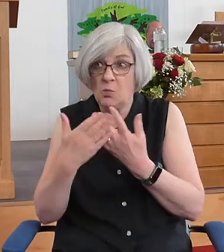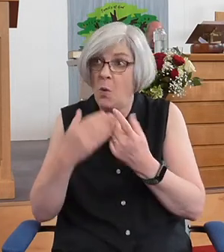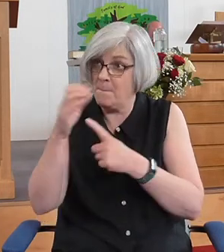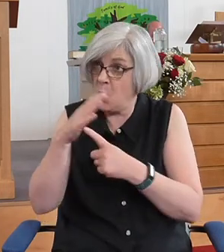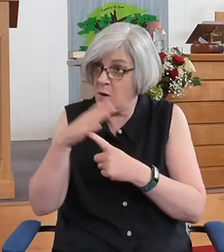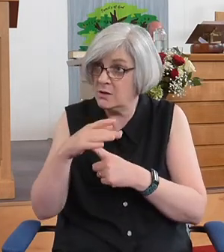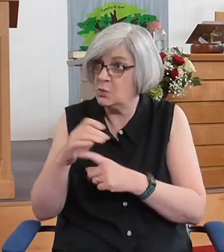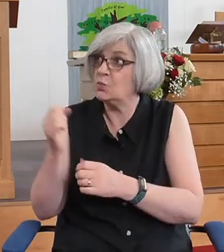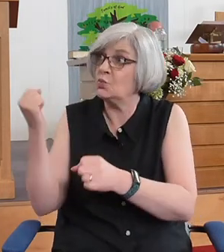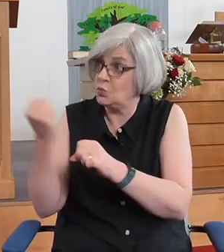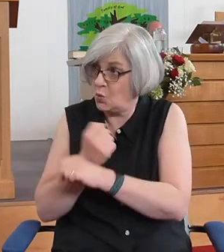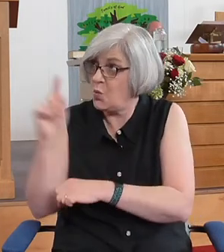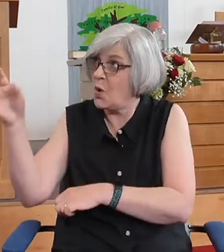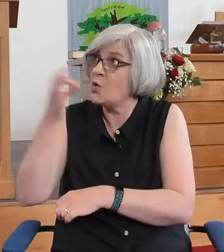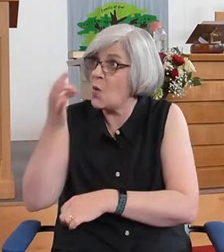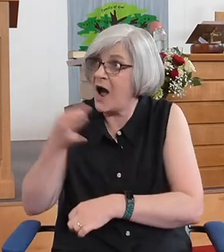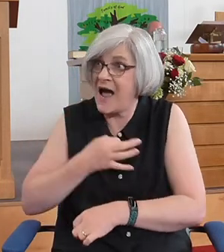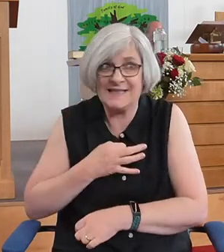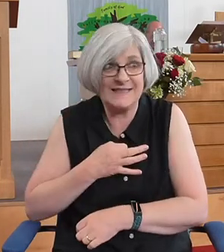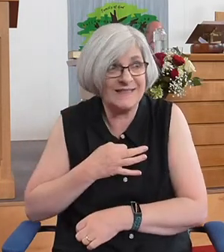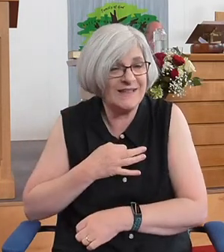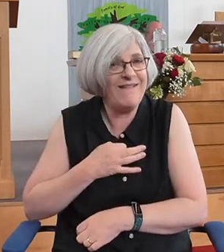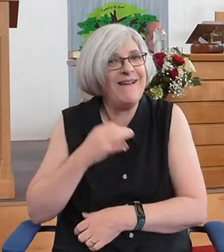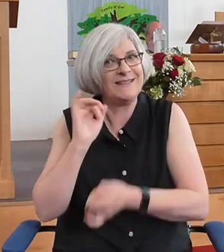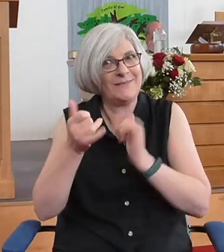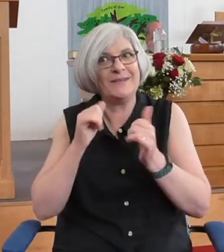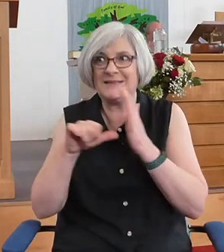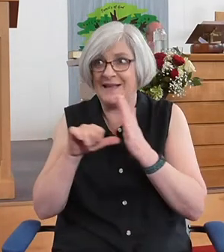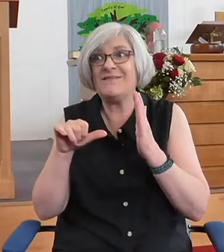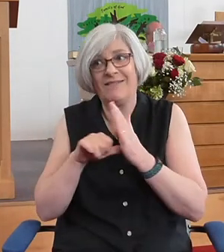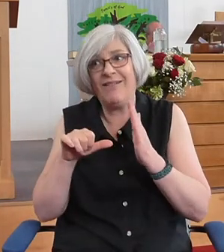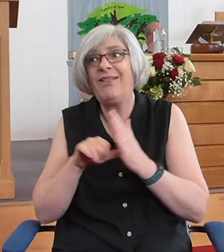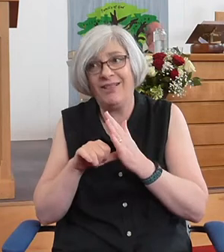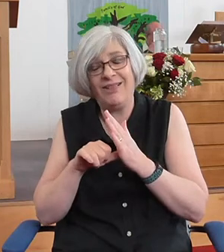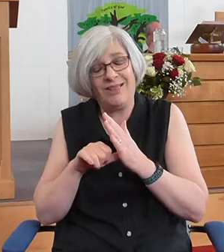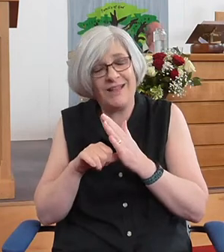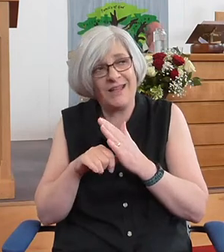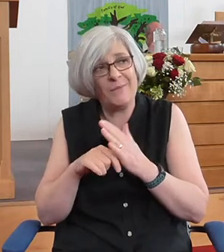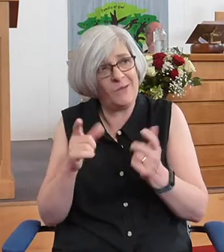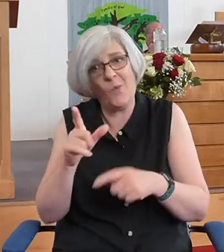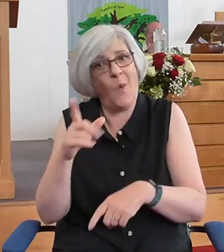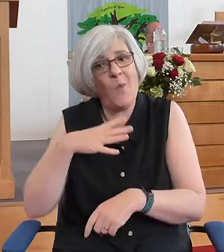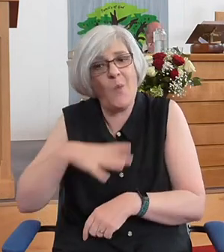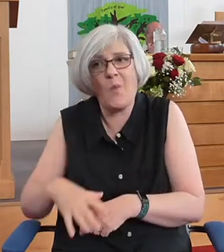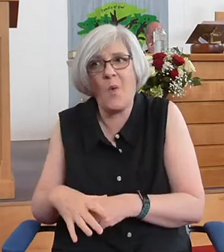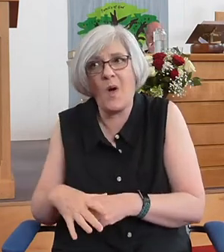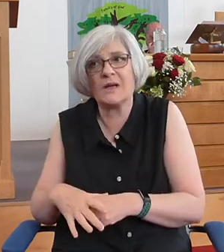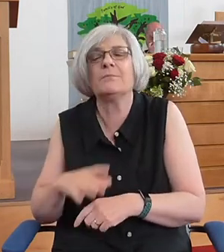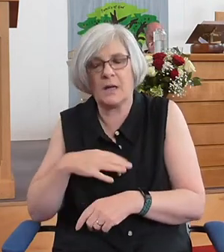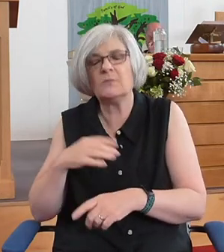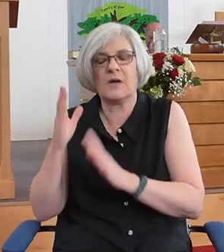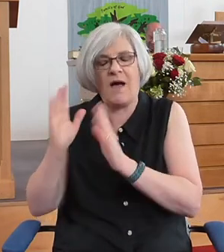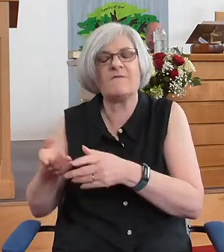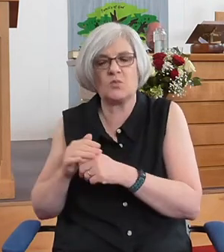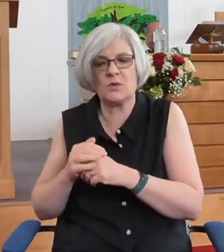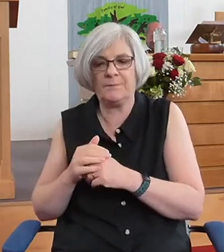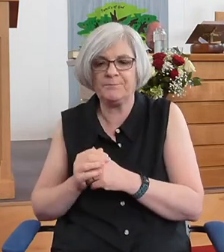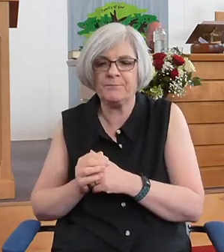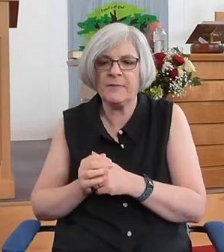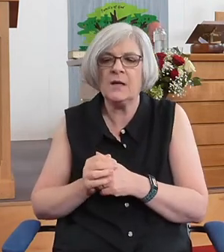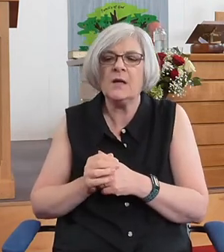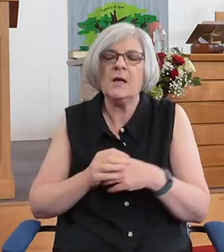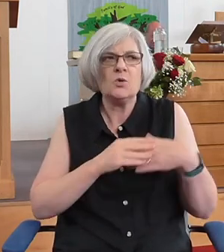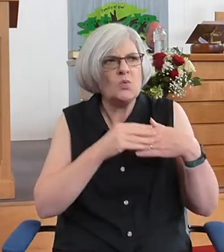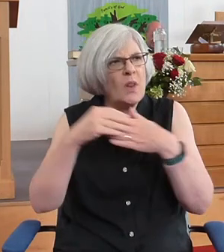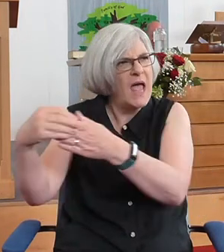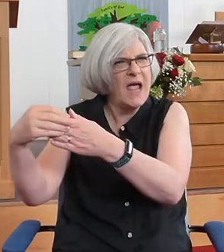what you ask, even though it's difficult or what we do not want to do ourselves. You led the Israelites out of Egypt.